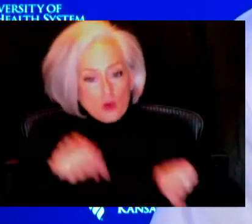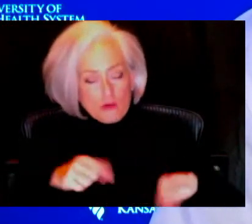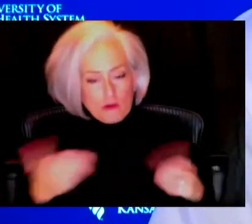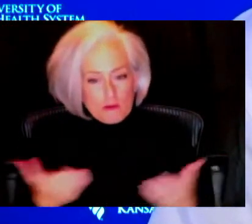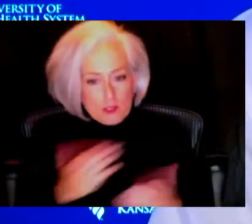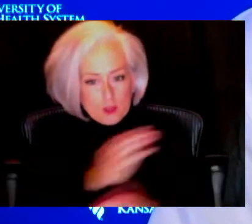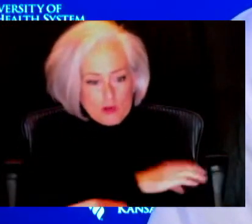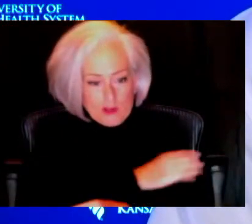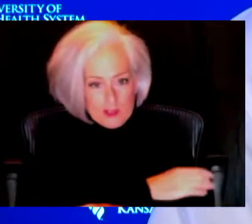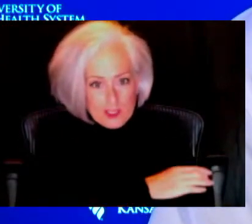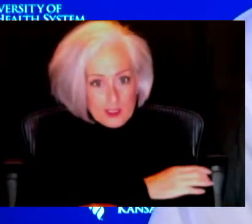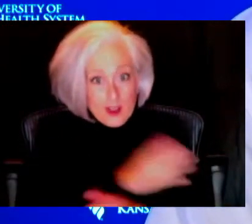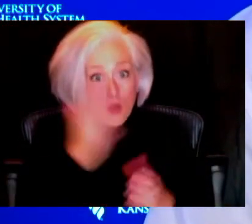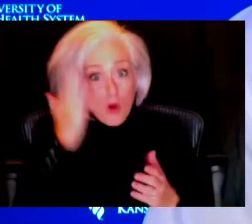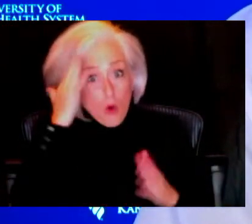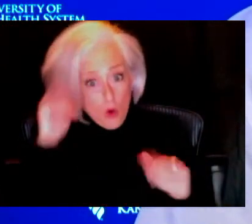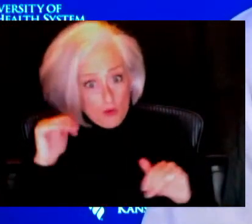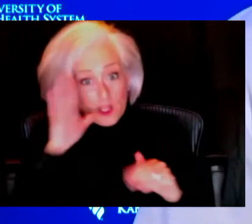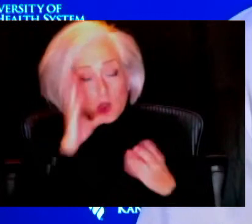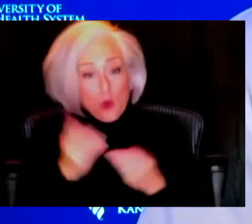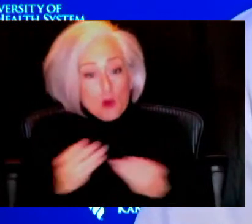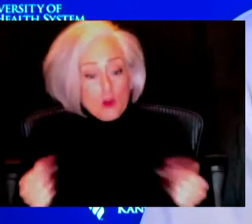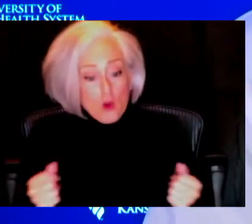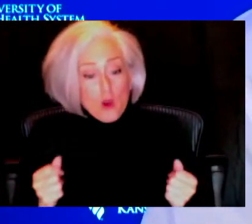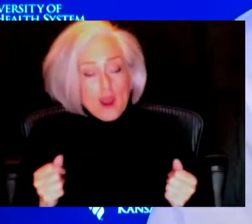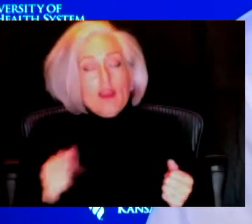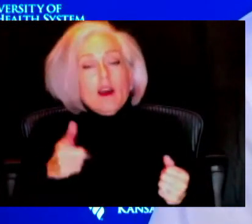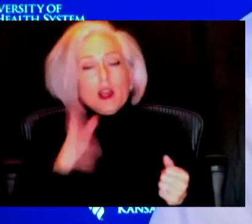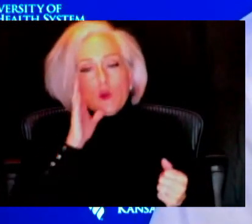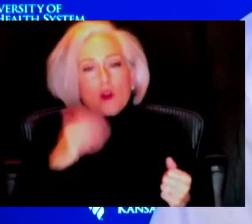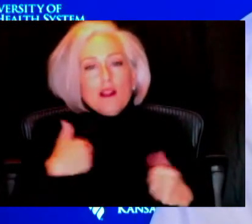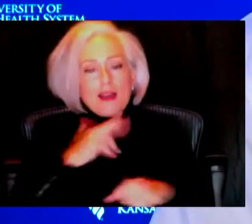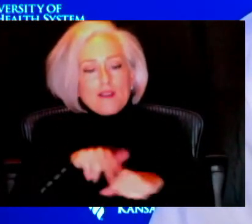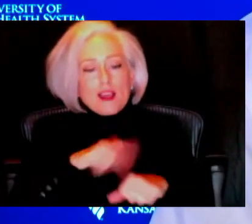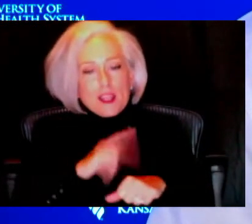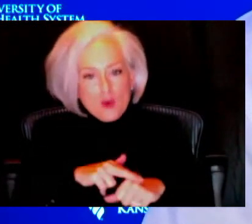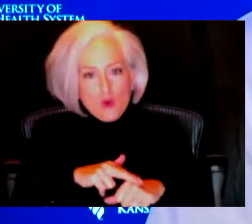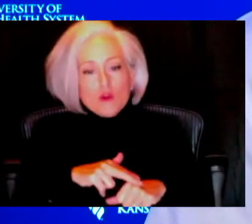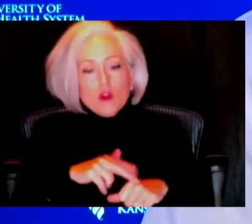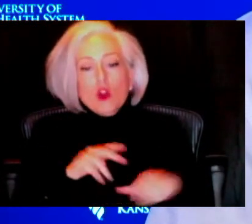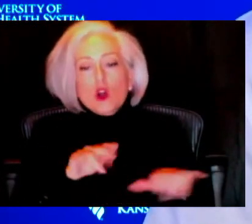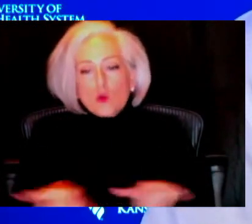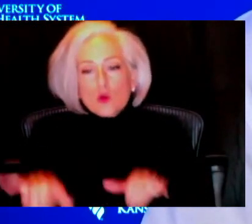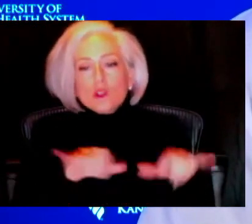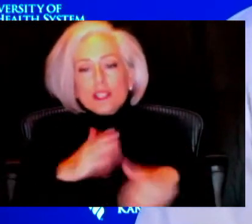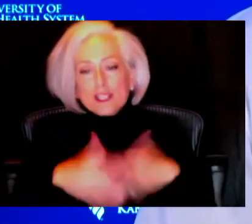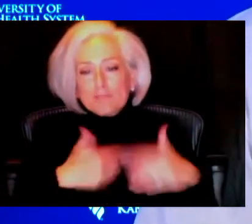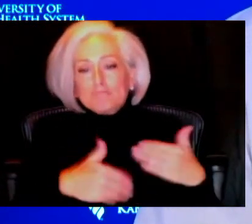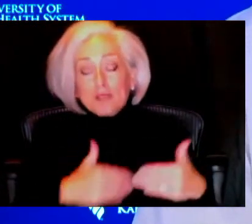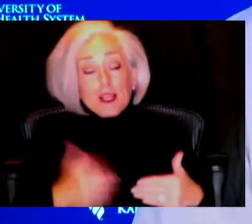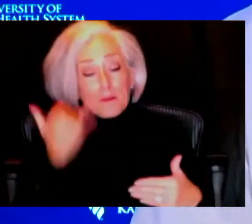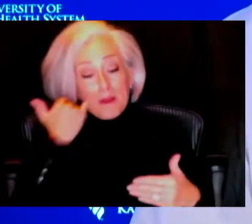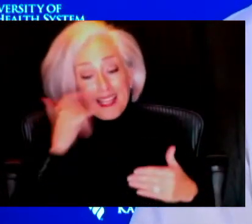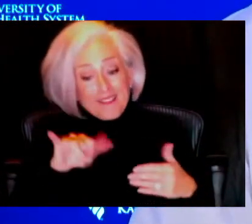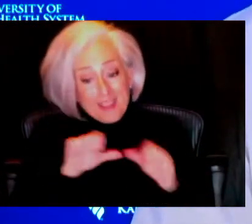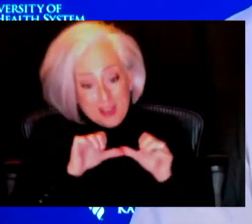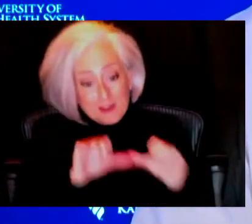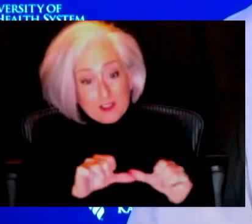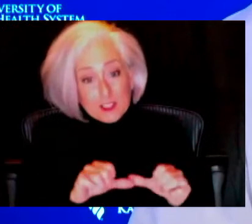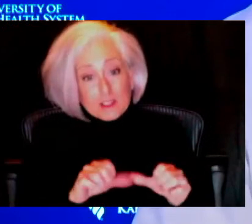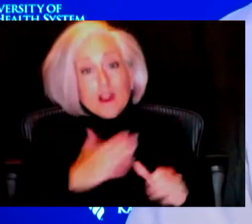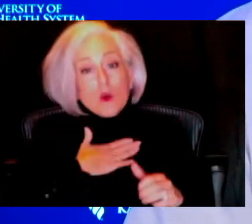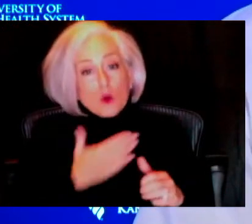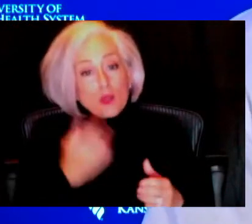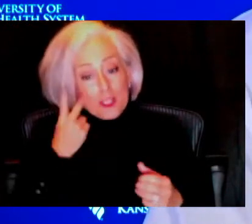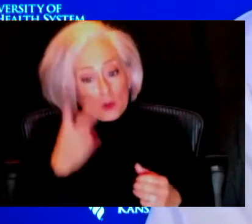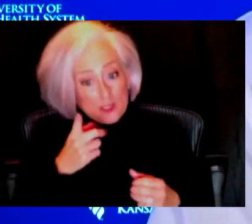to your normal daily routine. But if they persist, certainly we are willing to see you and evaluate you for those symptoms and try